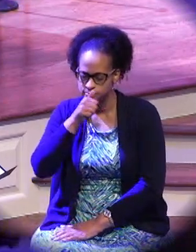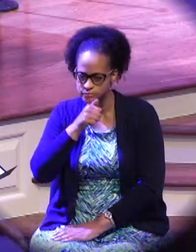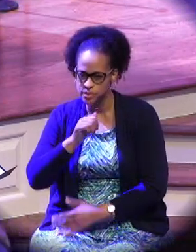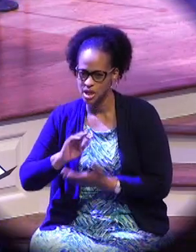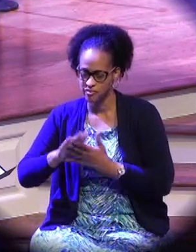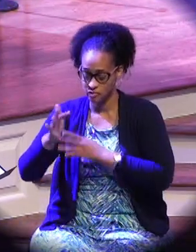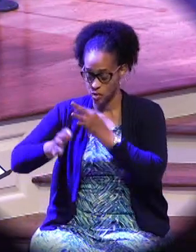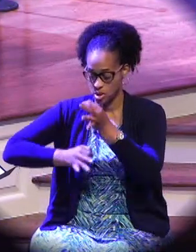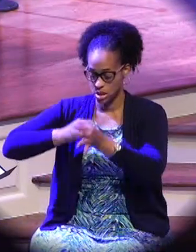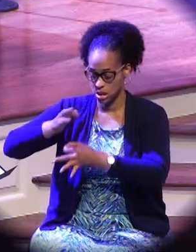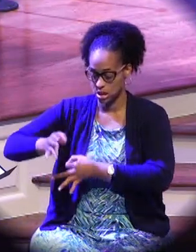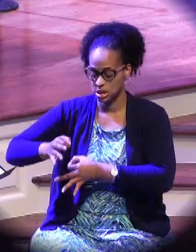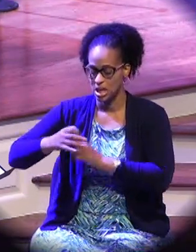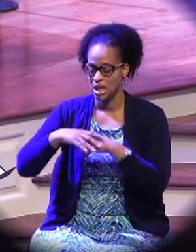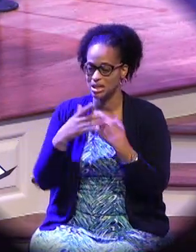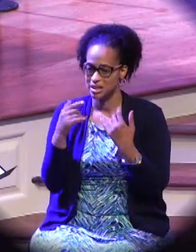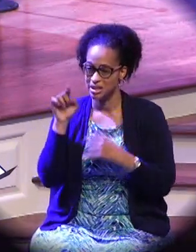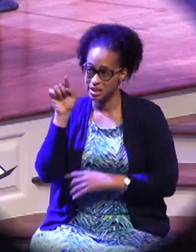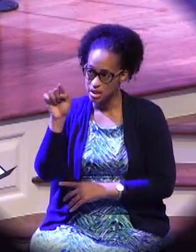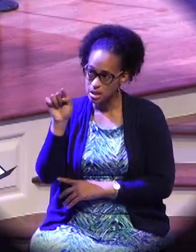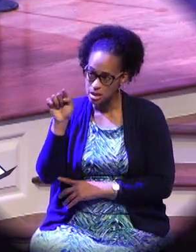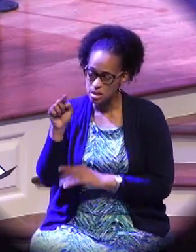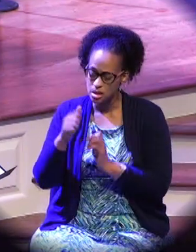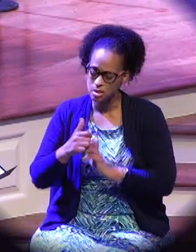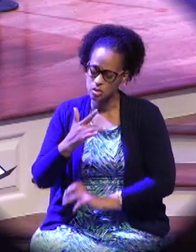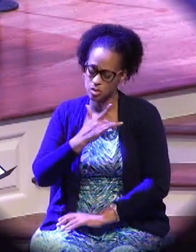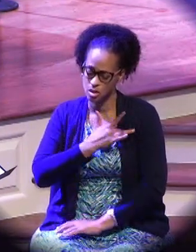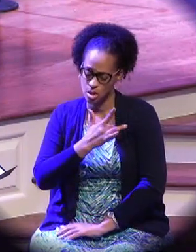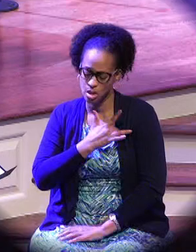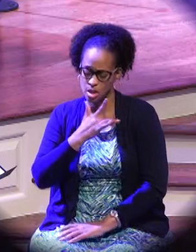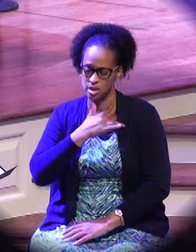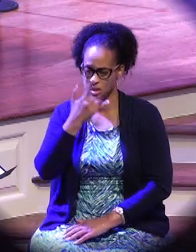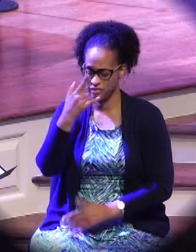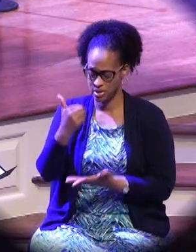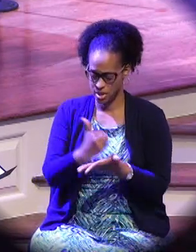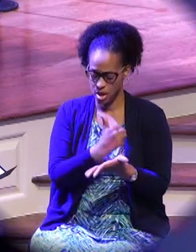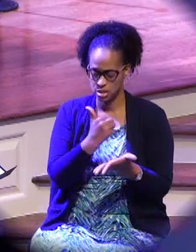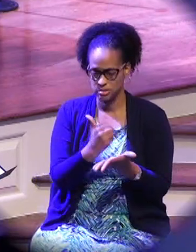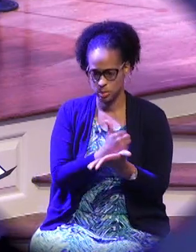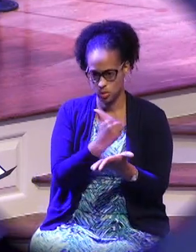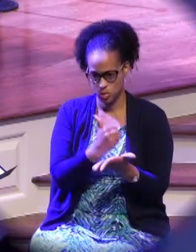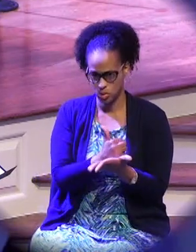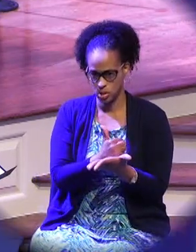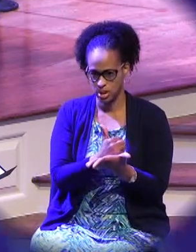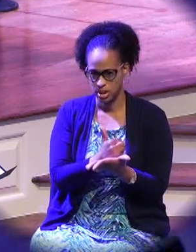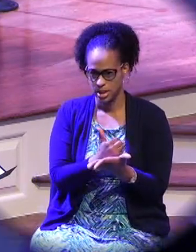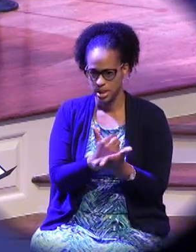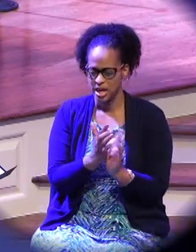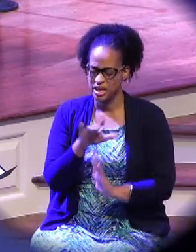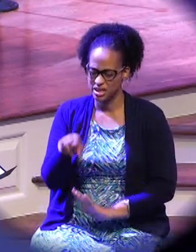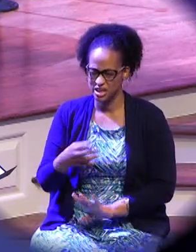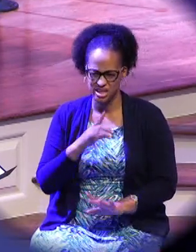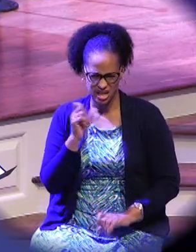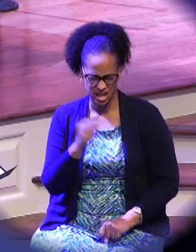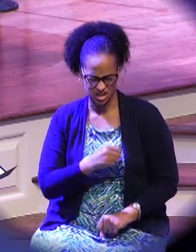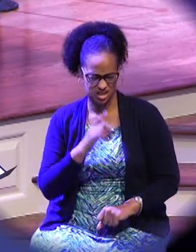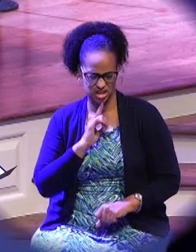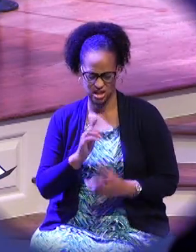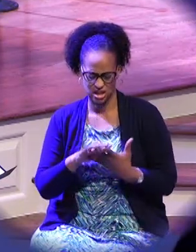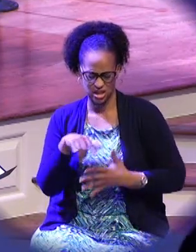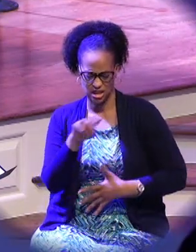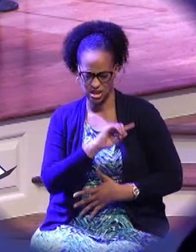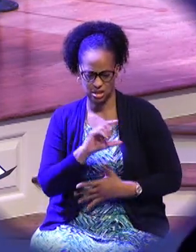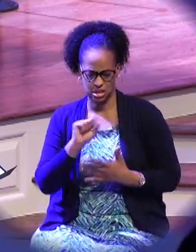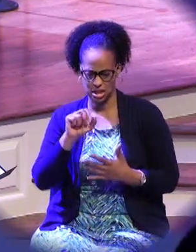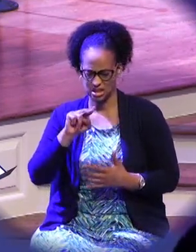our behalf. This is the heart of the gospel. And it is scandalous. But here's